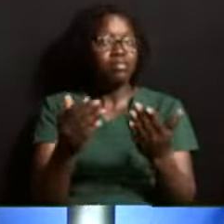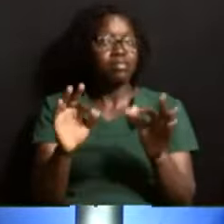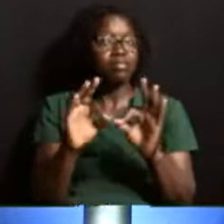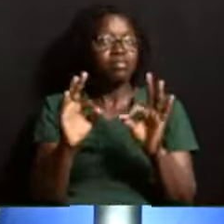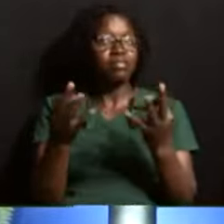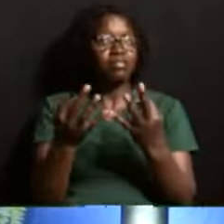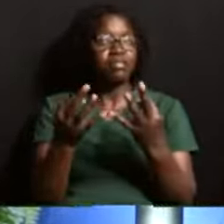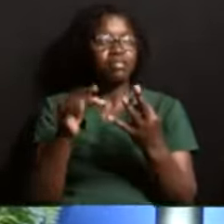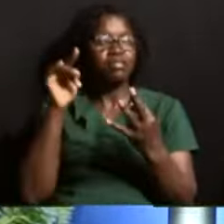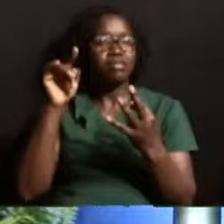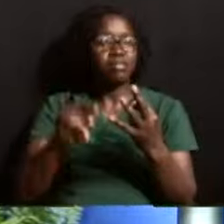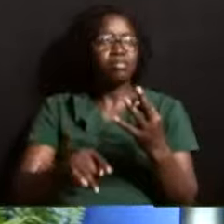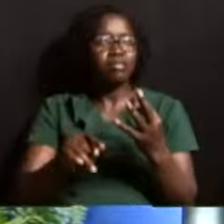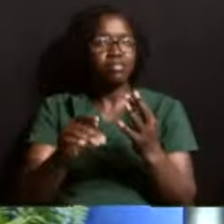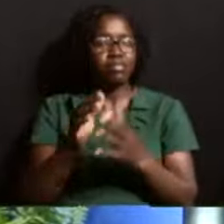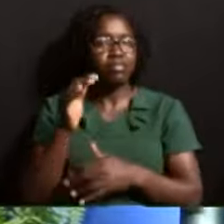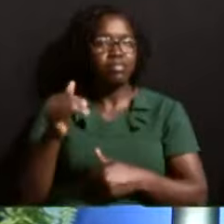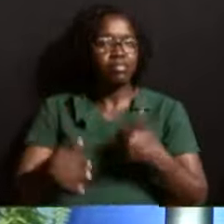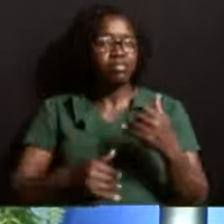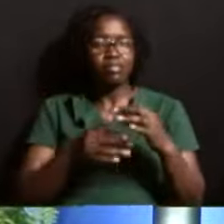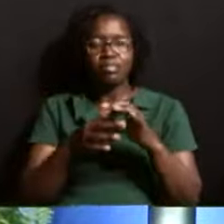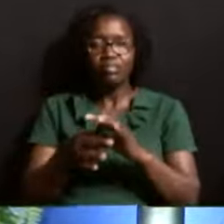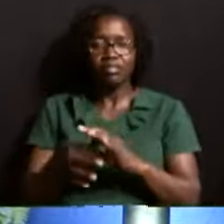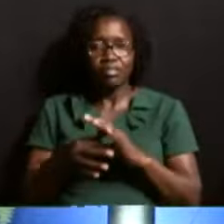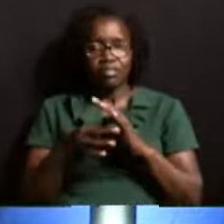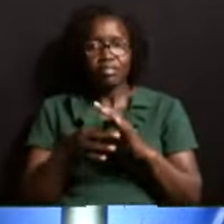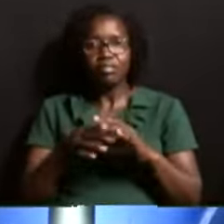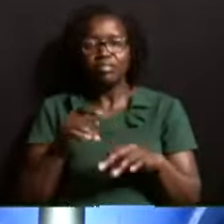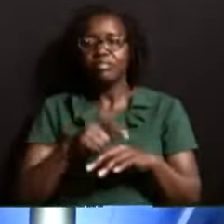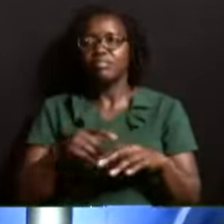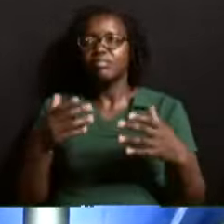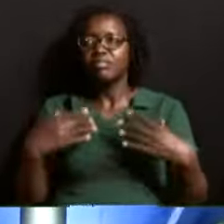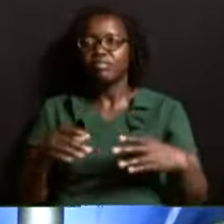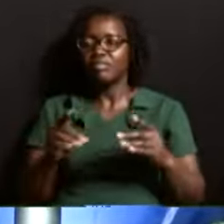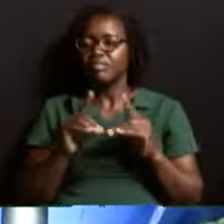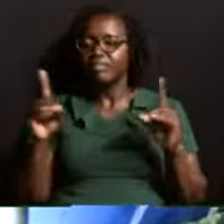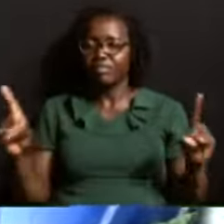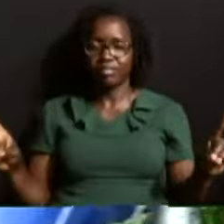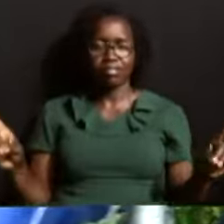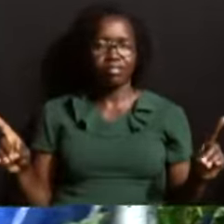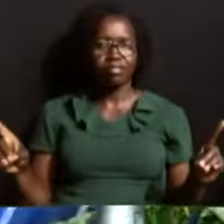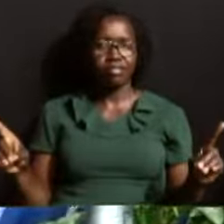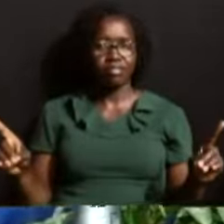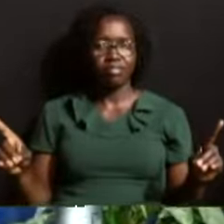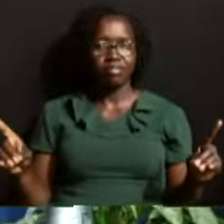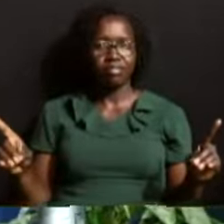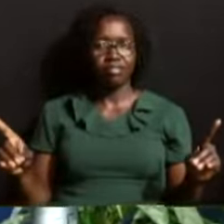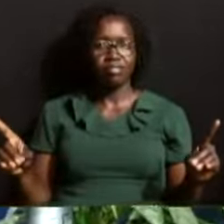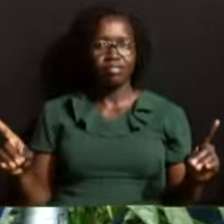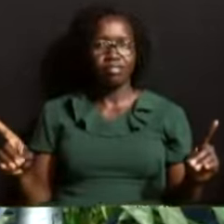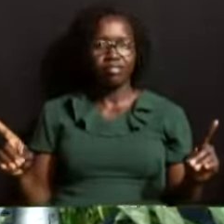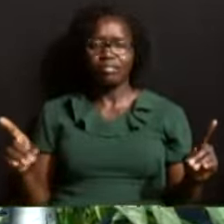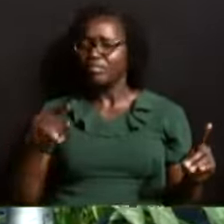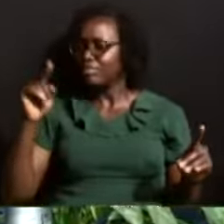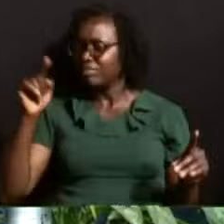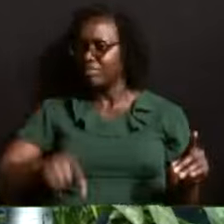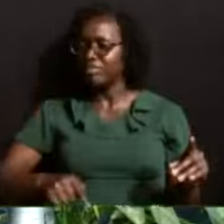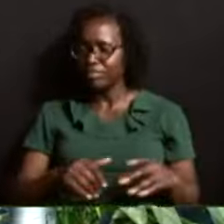family cannot enjoy unity when people are far away from Christ. You